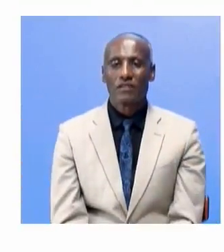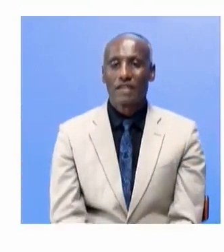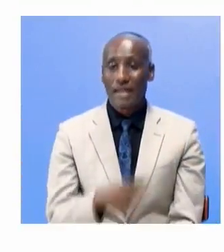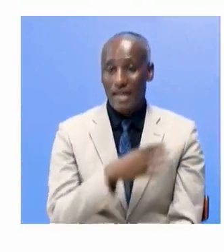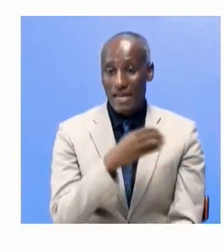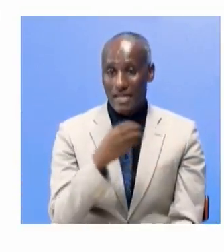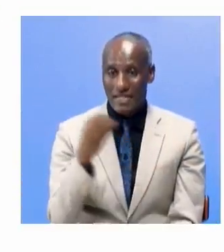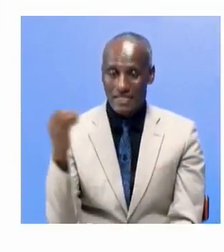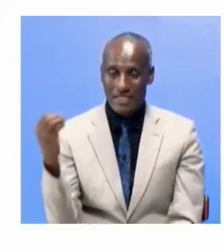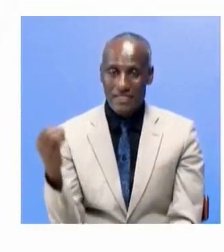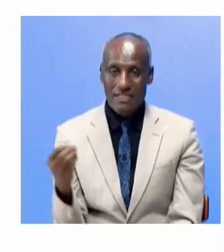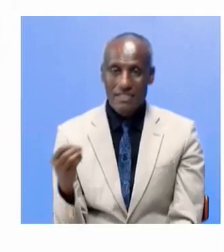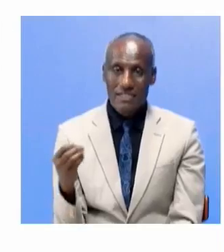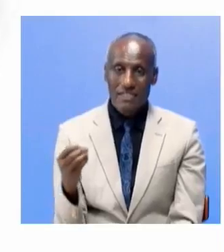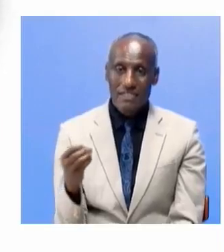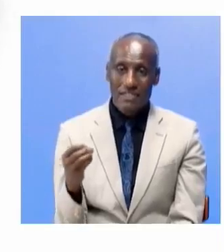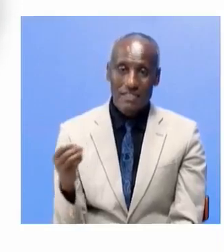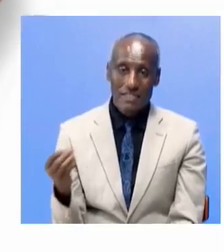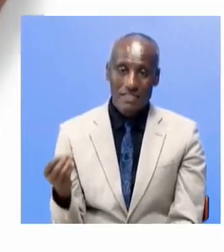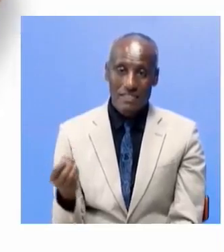And then